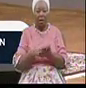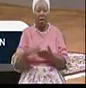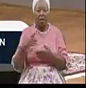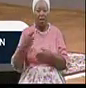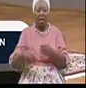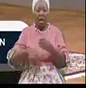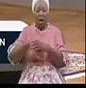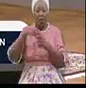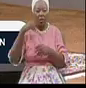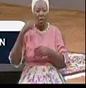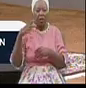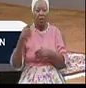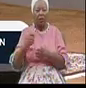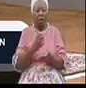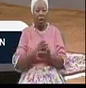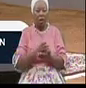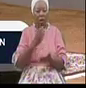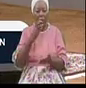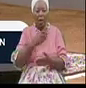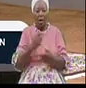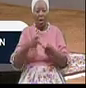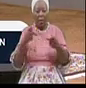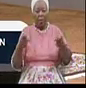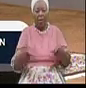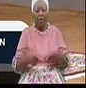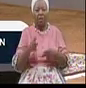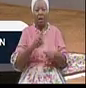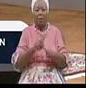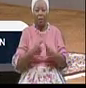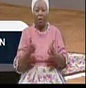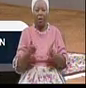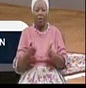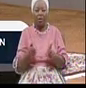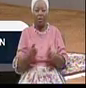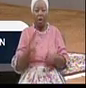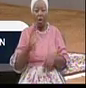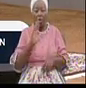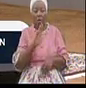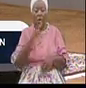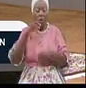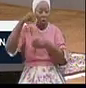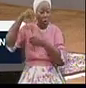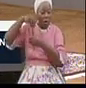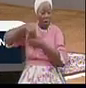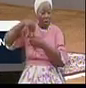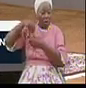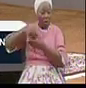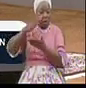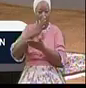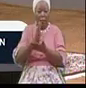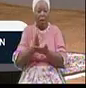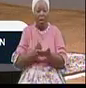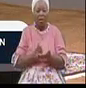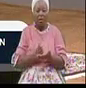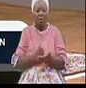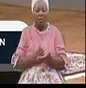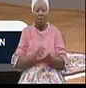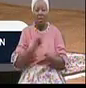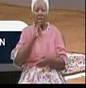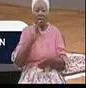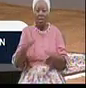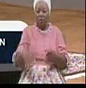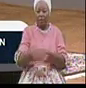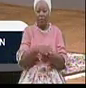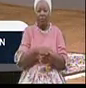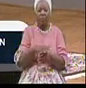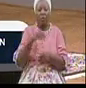the cup and the platter, but your inward part is